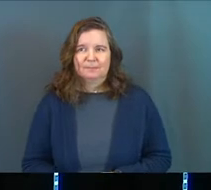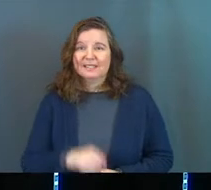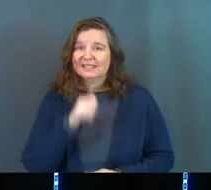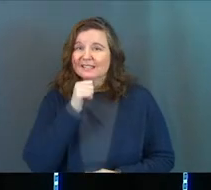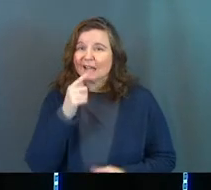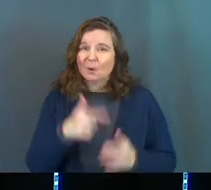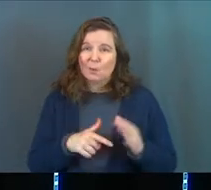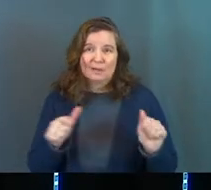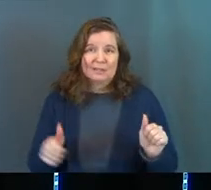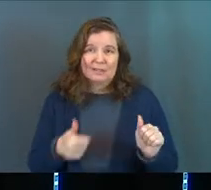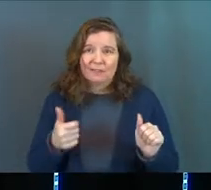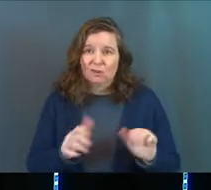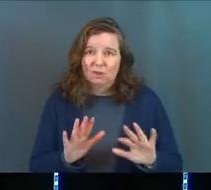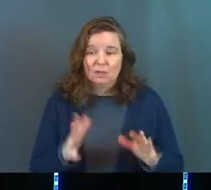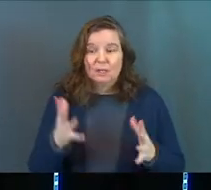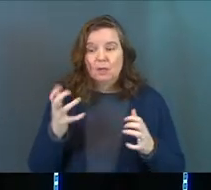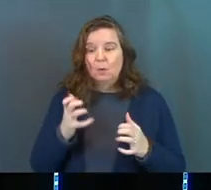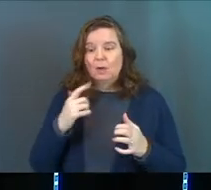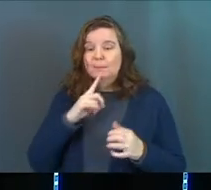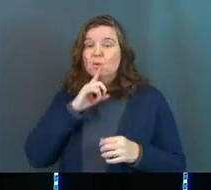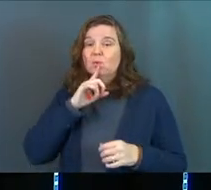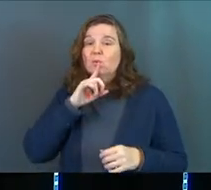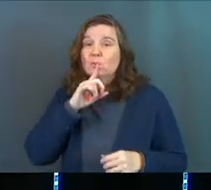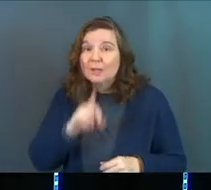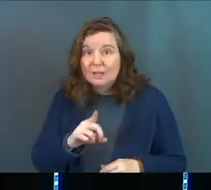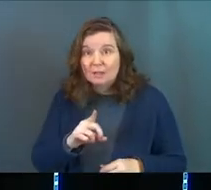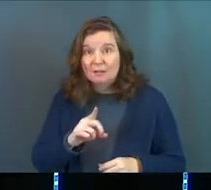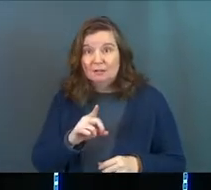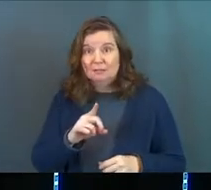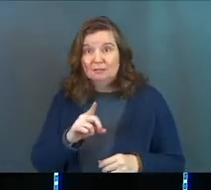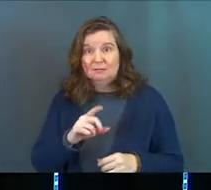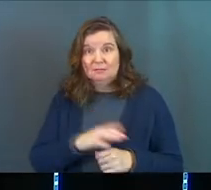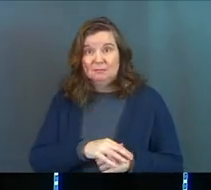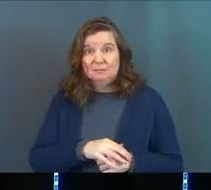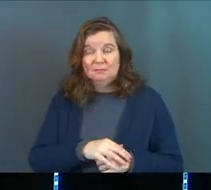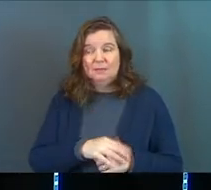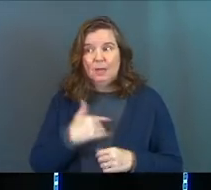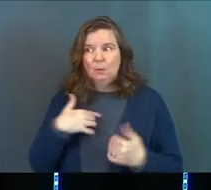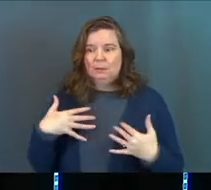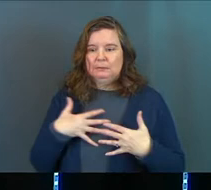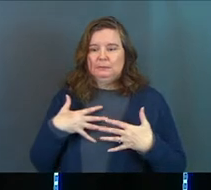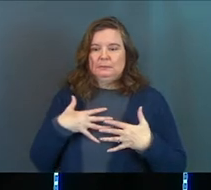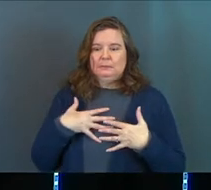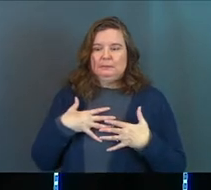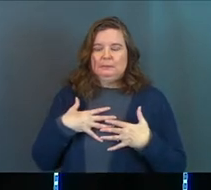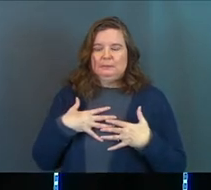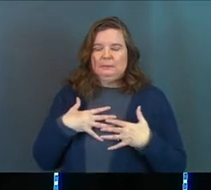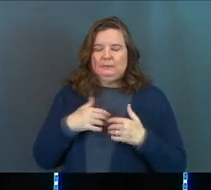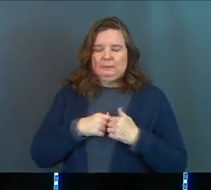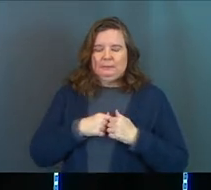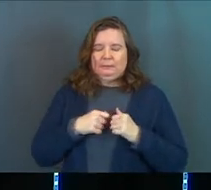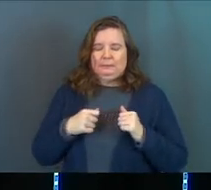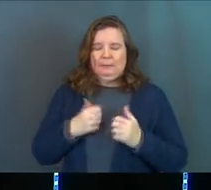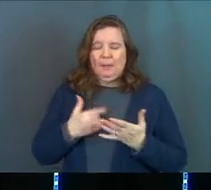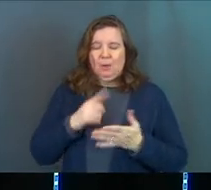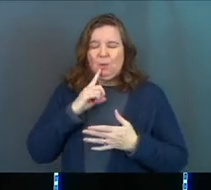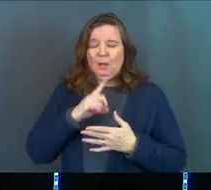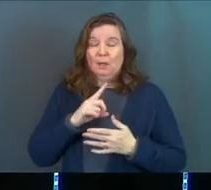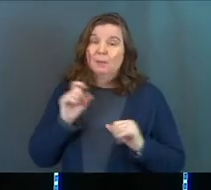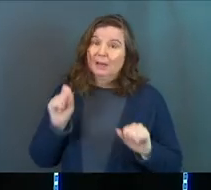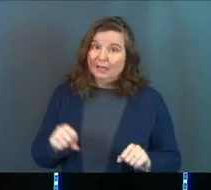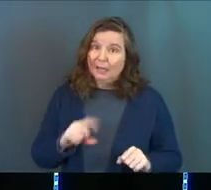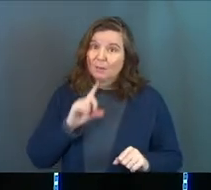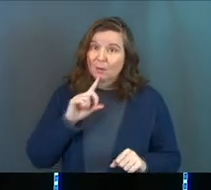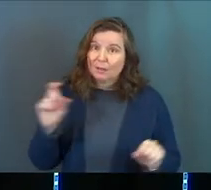Not what he's after. He wants this to be real. Amen? We're terrified to believe that maybe it could be real, but it can